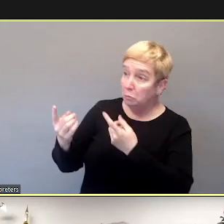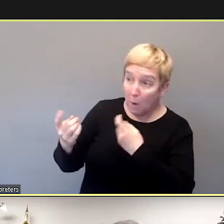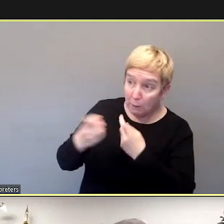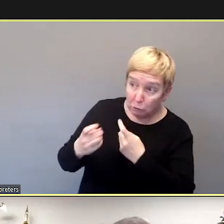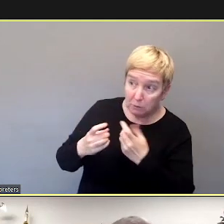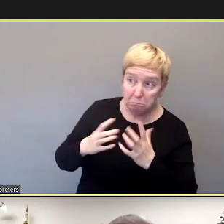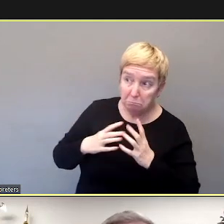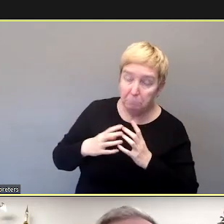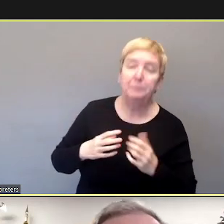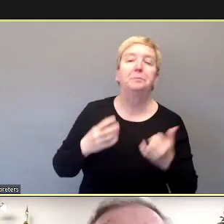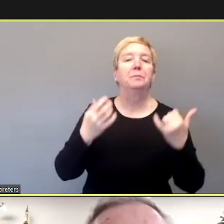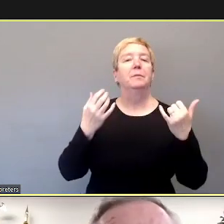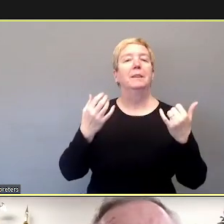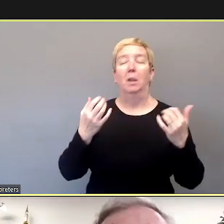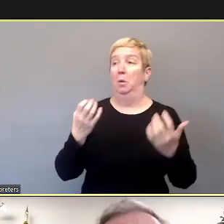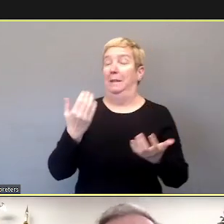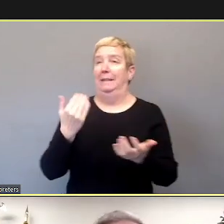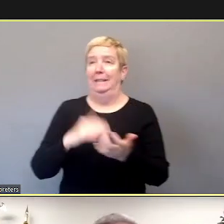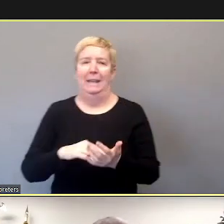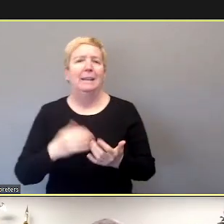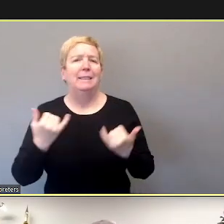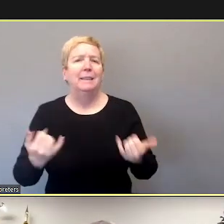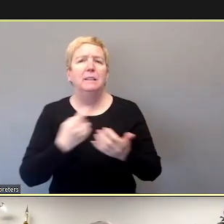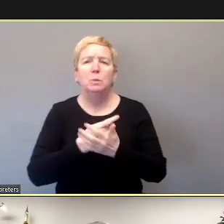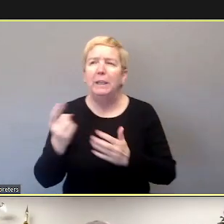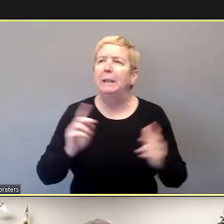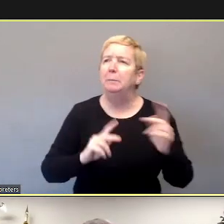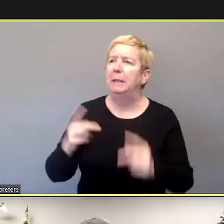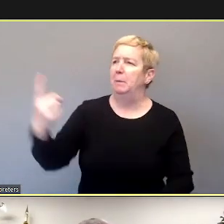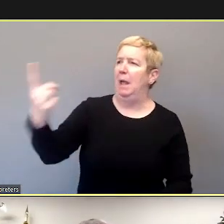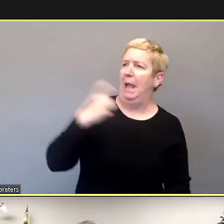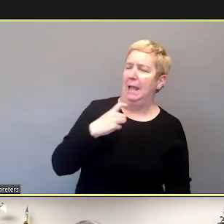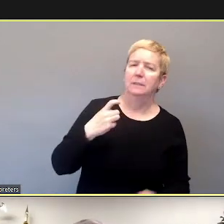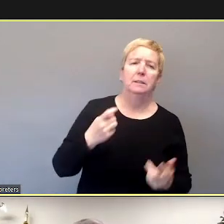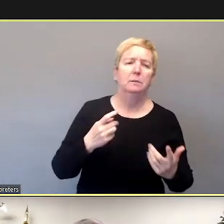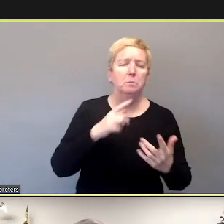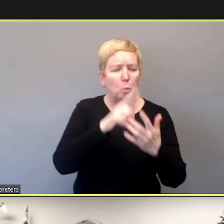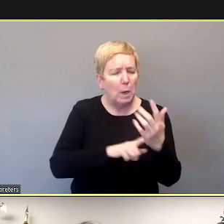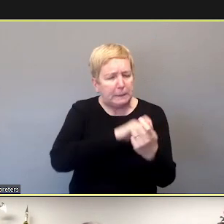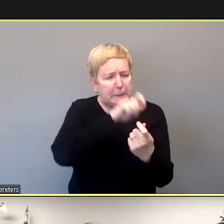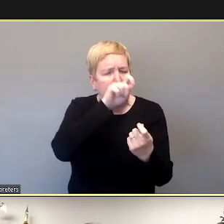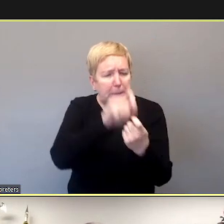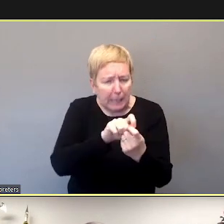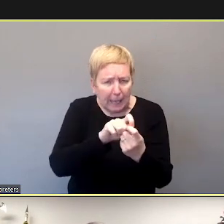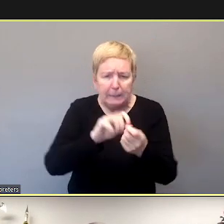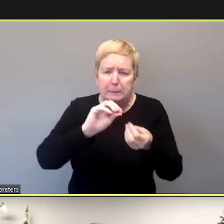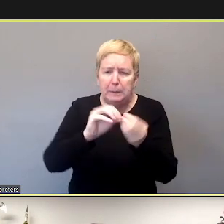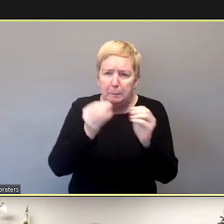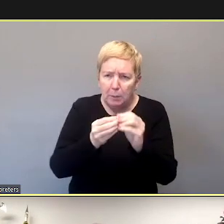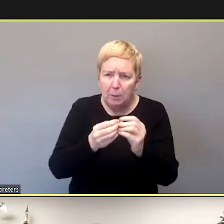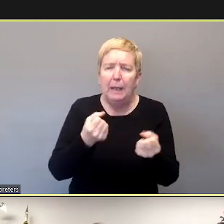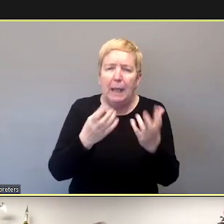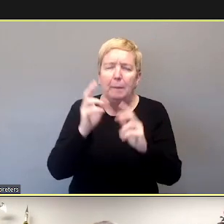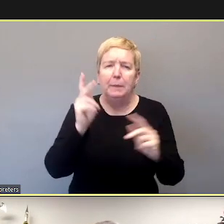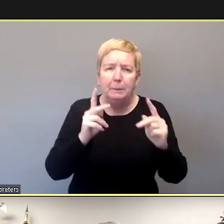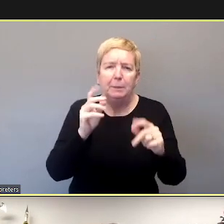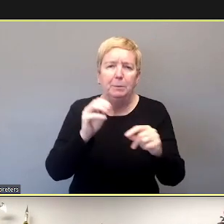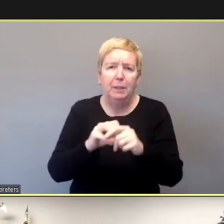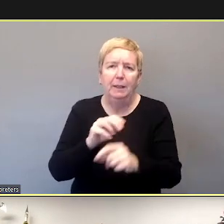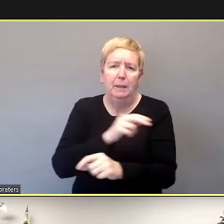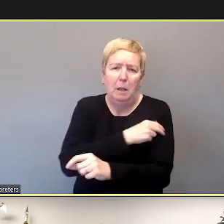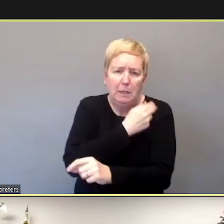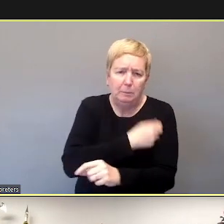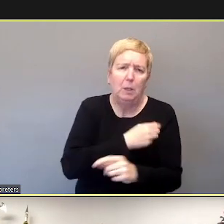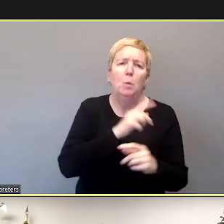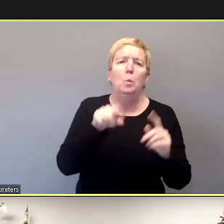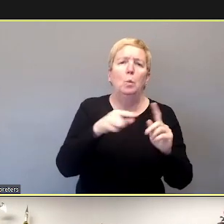Some more questions this week, like what is the exact number of hospitalizations where will be out of crisis standards